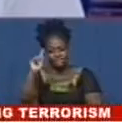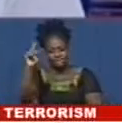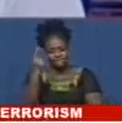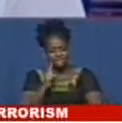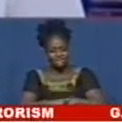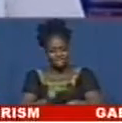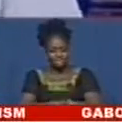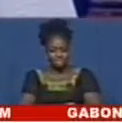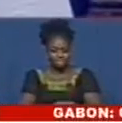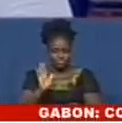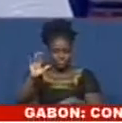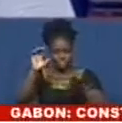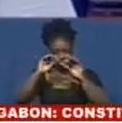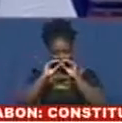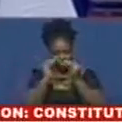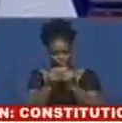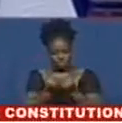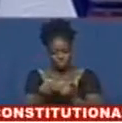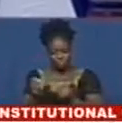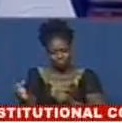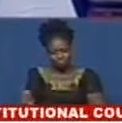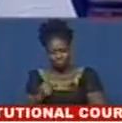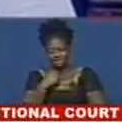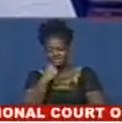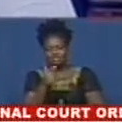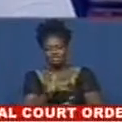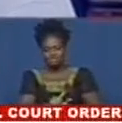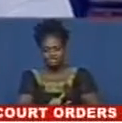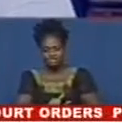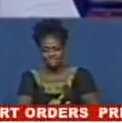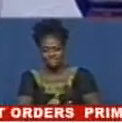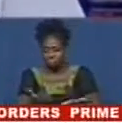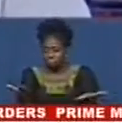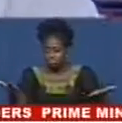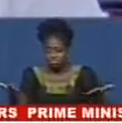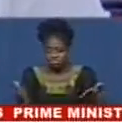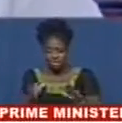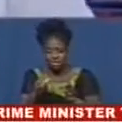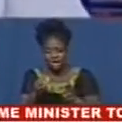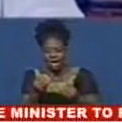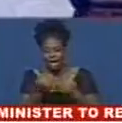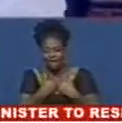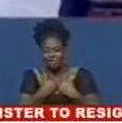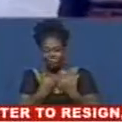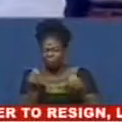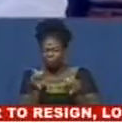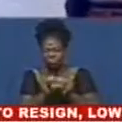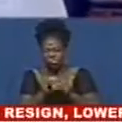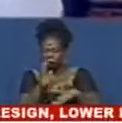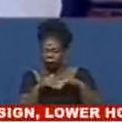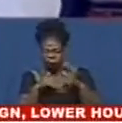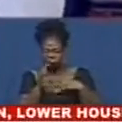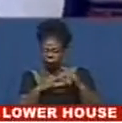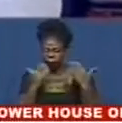office, I reiterated my conviction, even though I had discovered, much to my discomfort, that